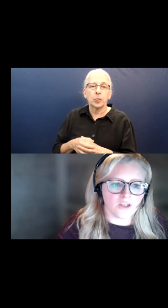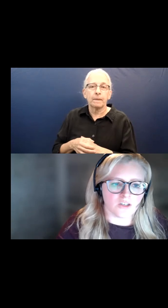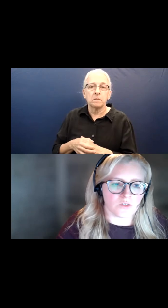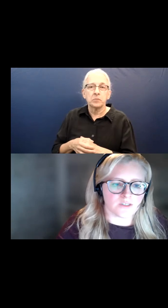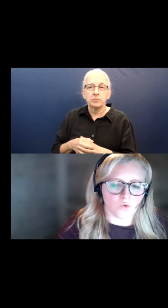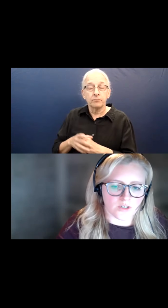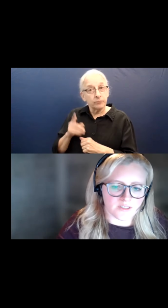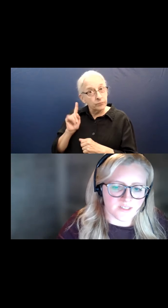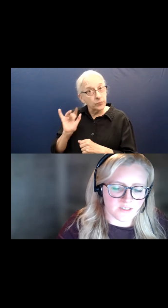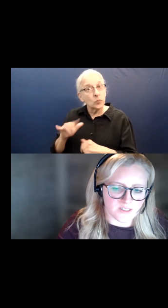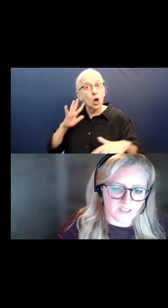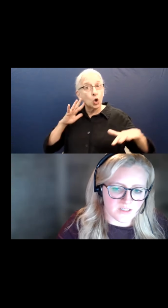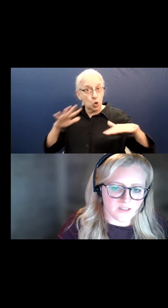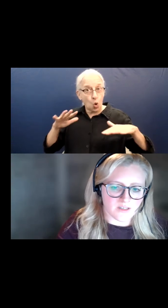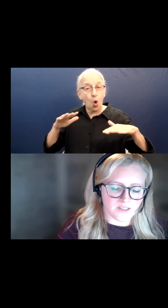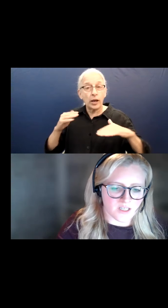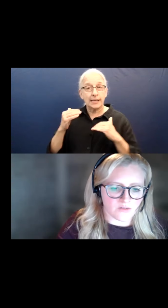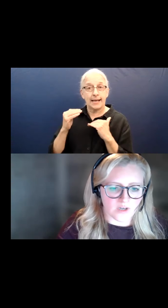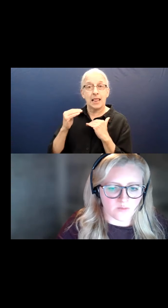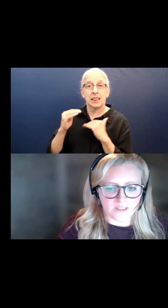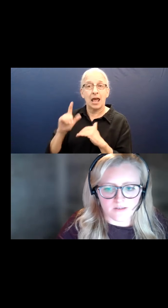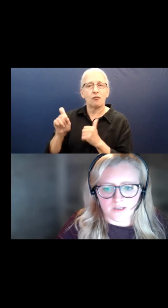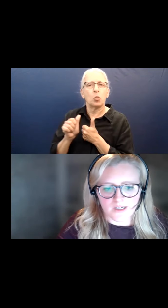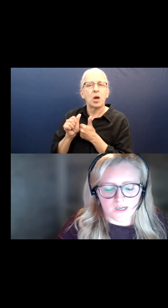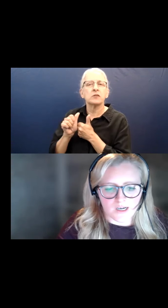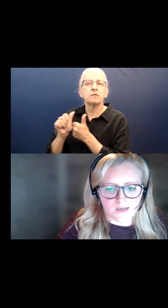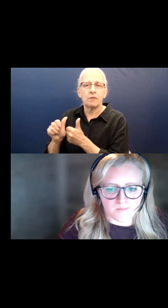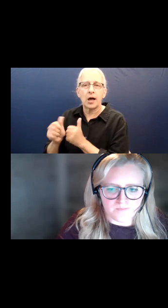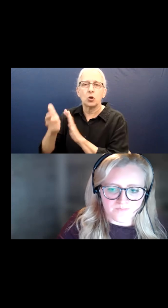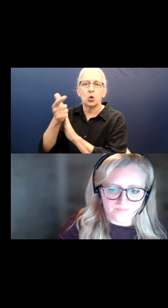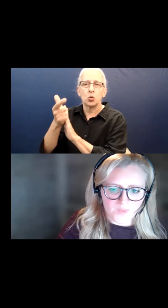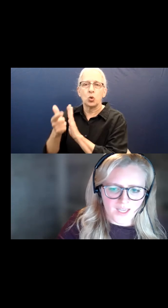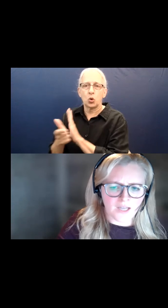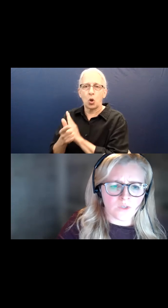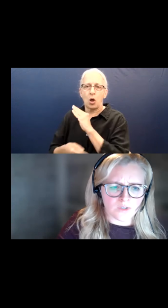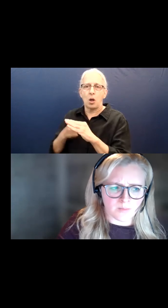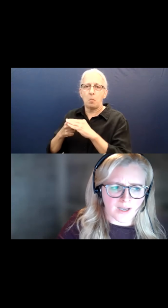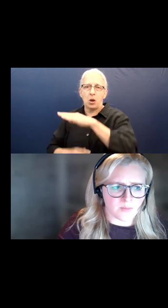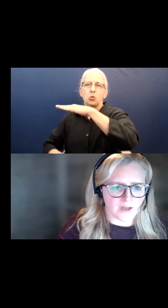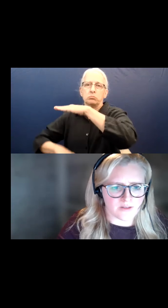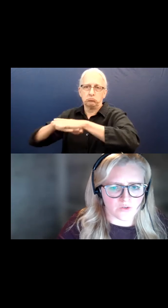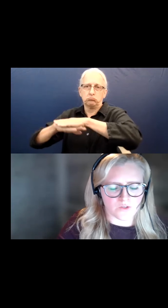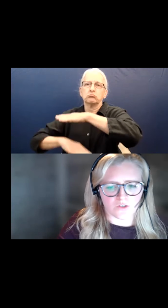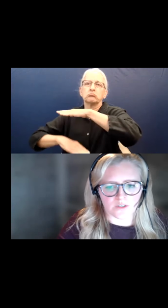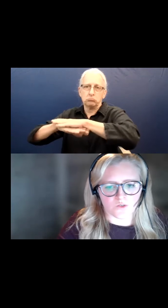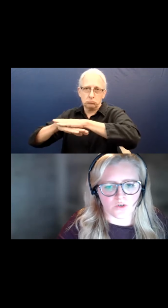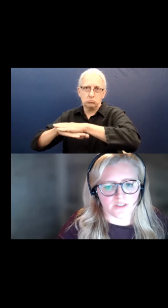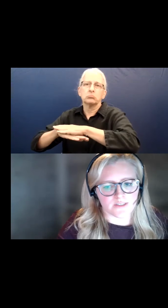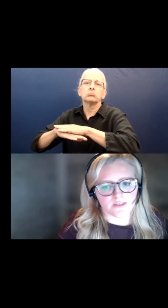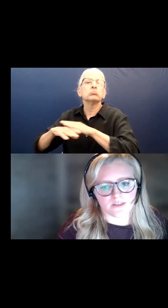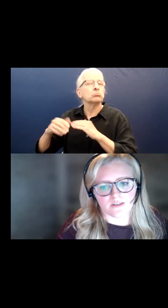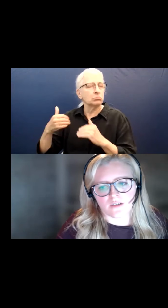by noise ordinances in the city of Redmond. And we will abide by those